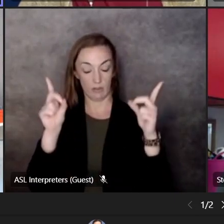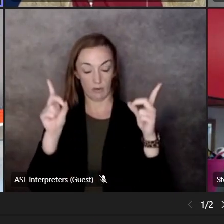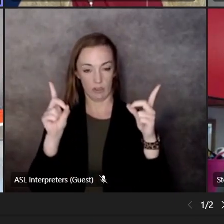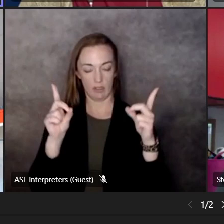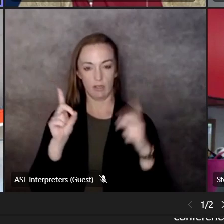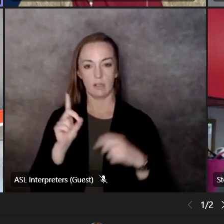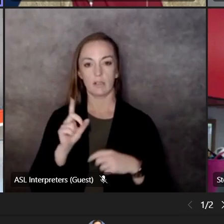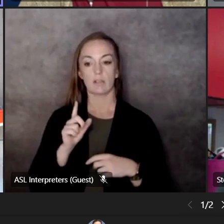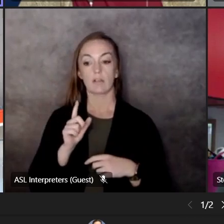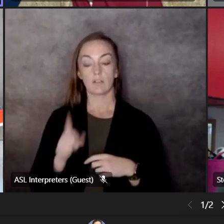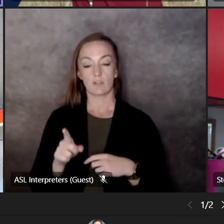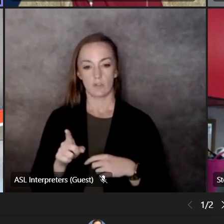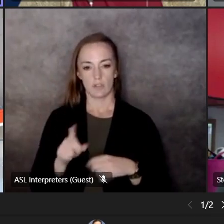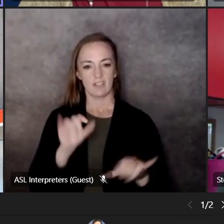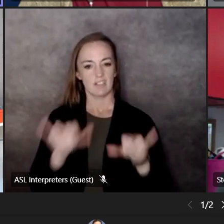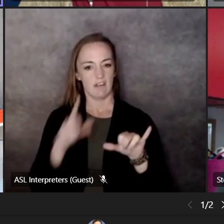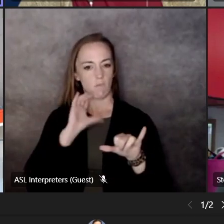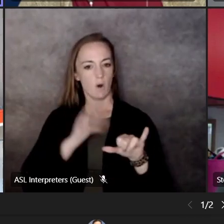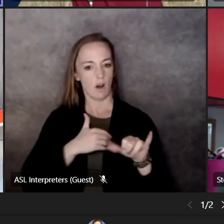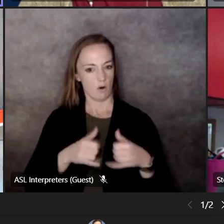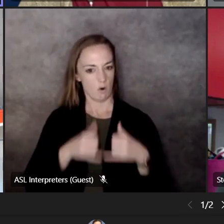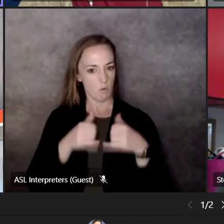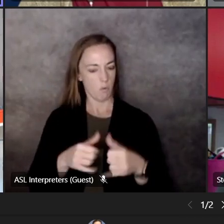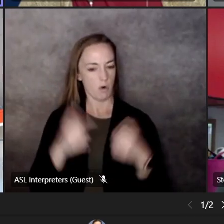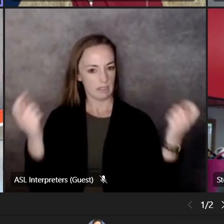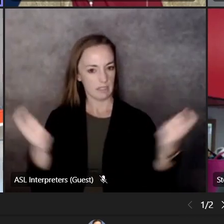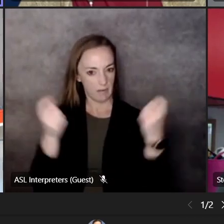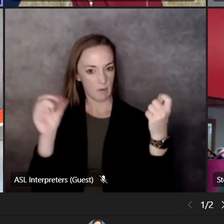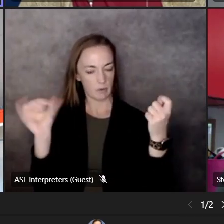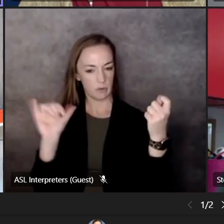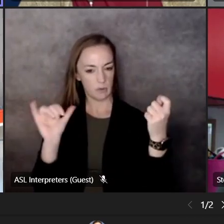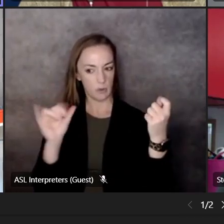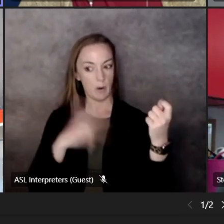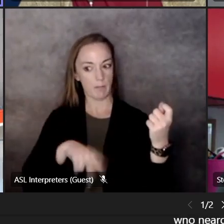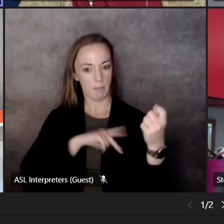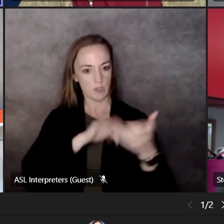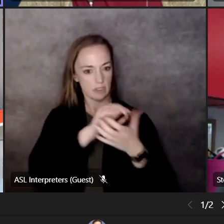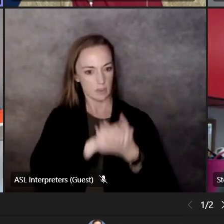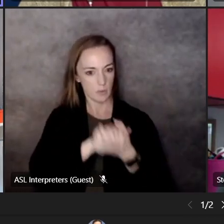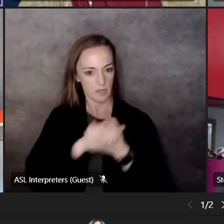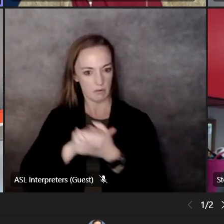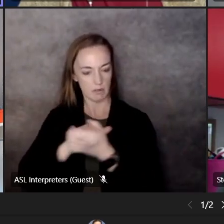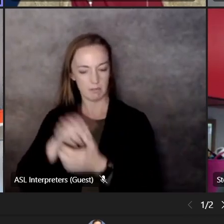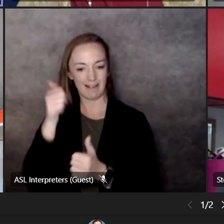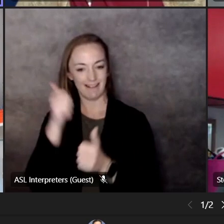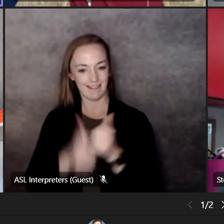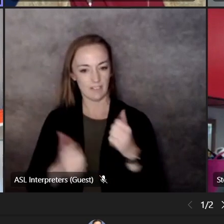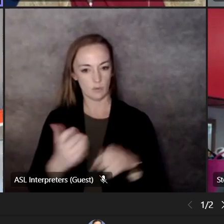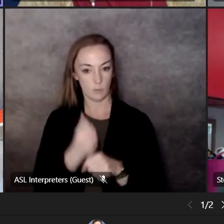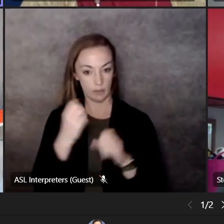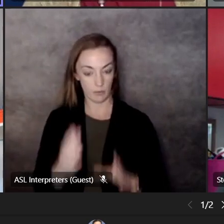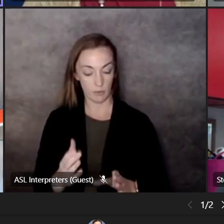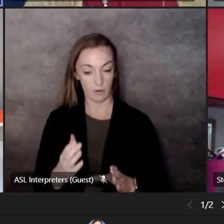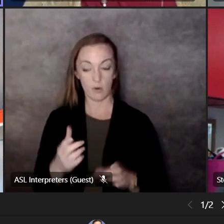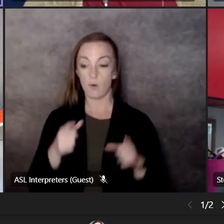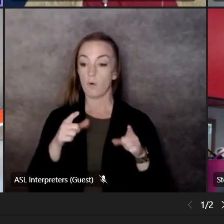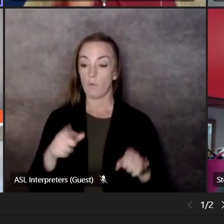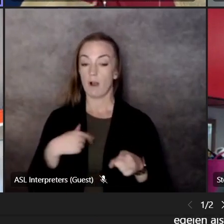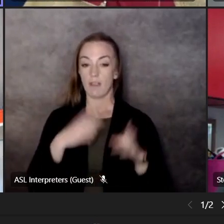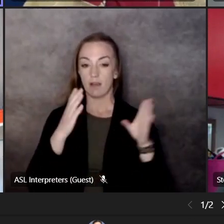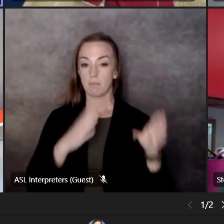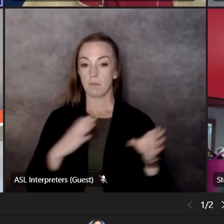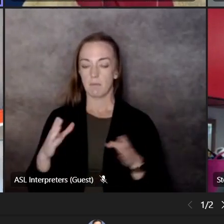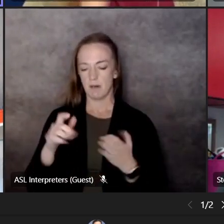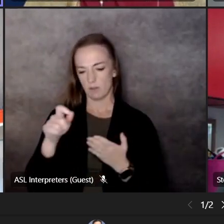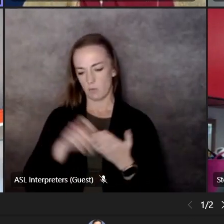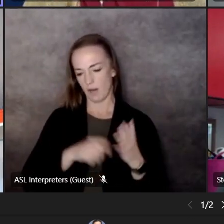stayed for our award ceremony and personally congratulated each of our winners. So as I was preparing this wrap up, I was trying to think how